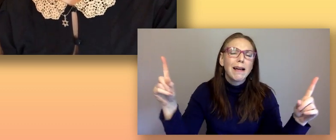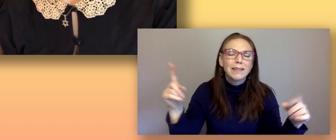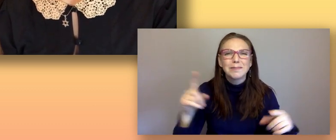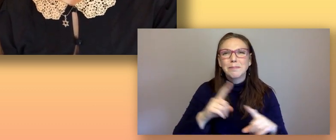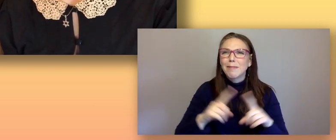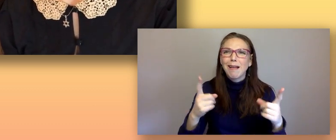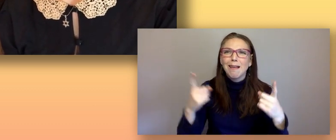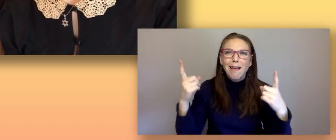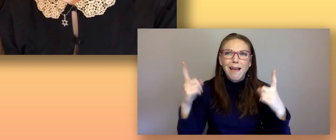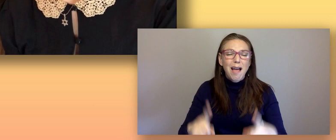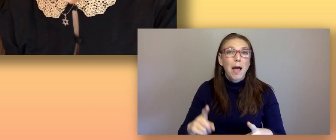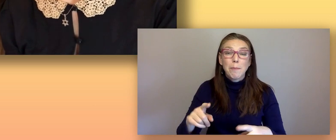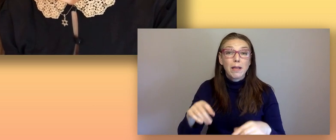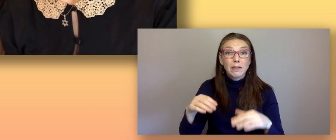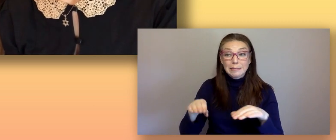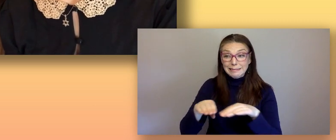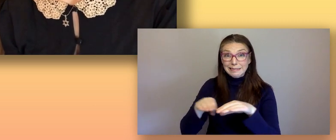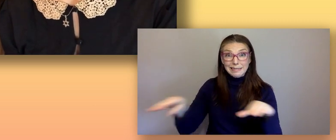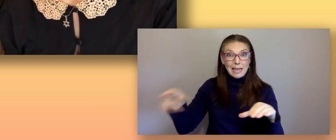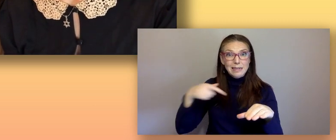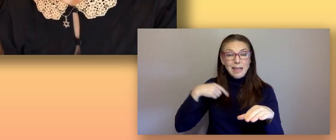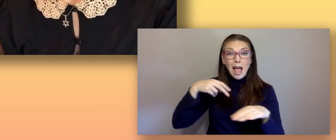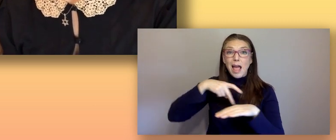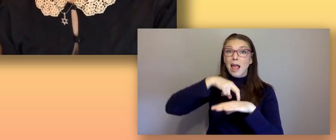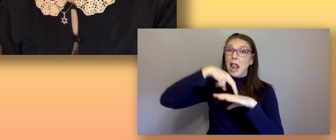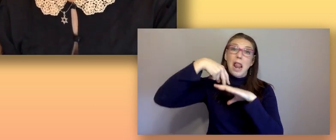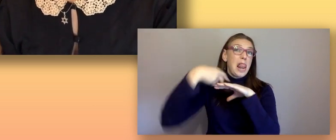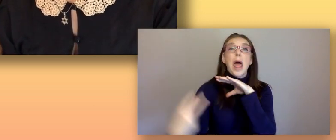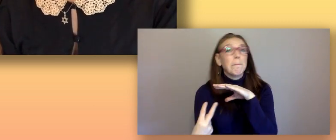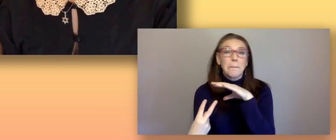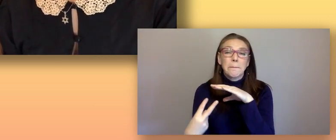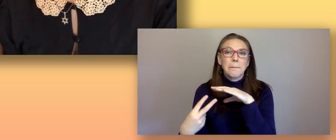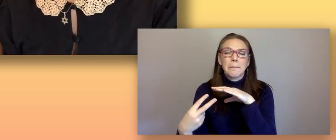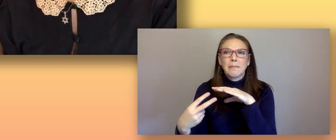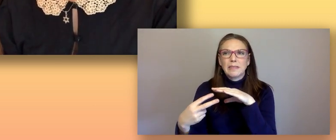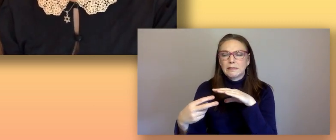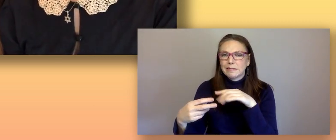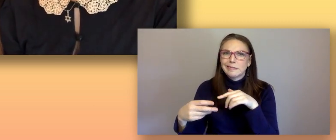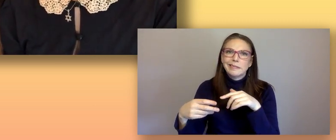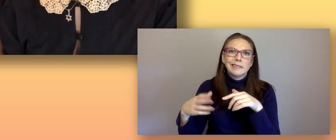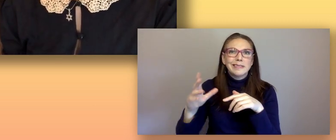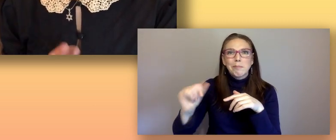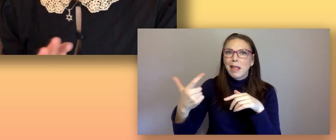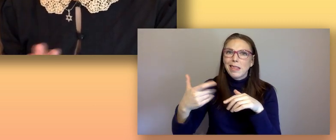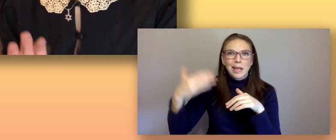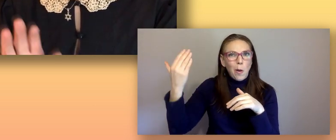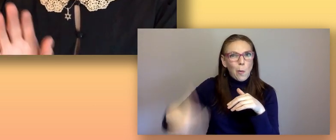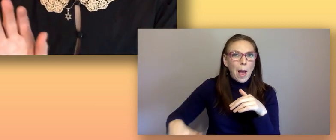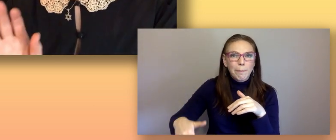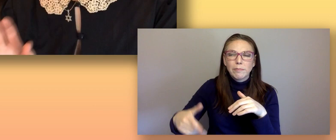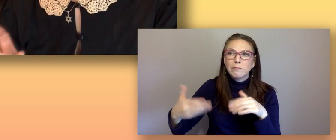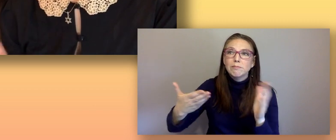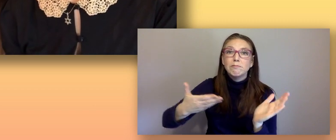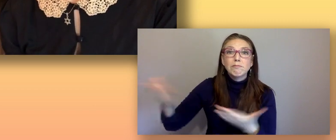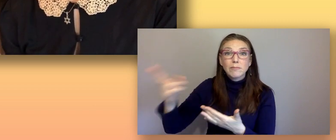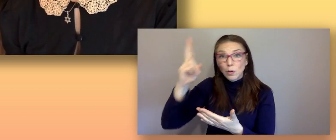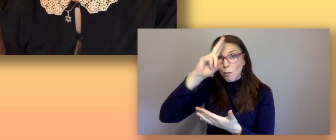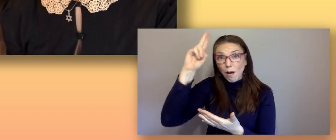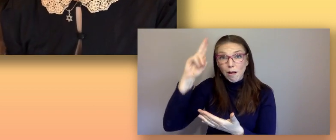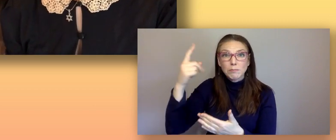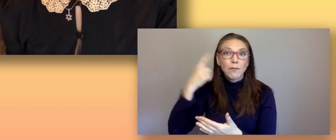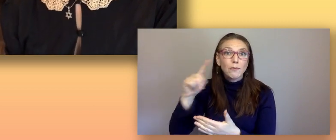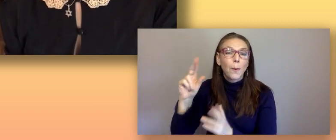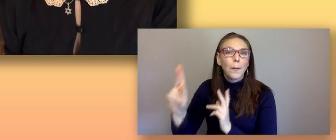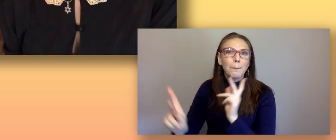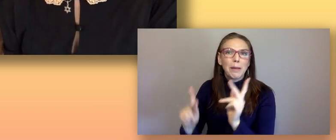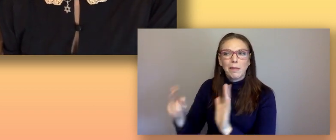the stage. I lost my leg to that thing. They took me to a hospital with the dismembered and disabled.